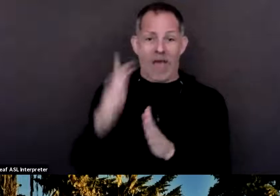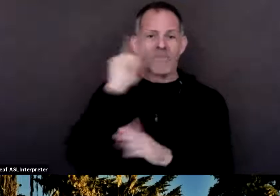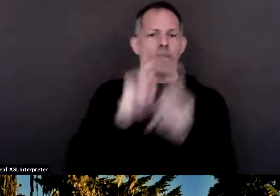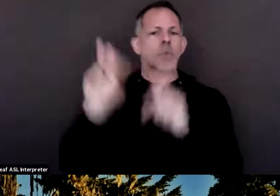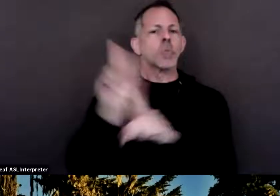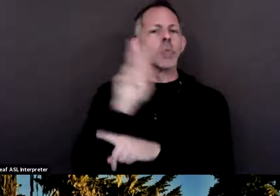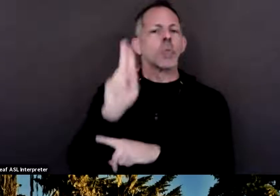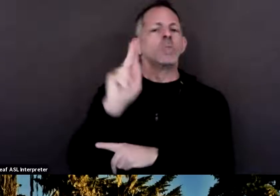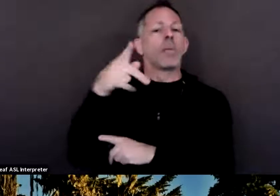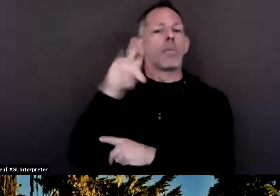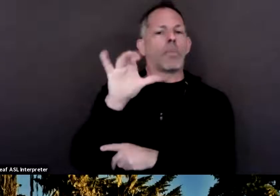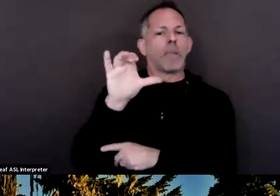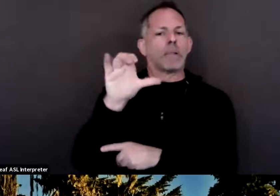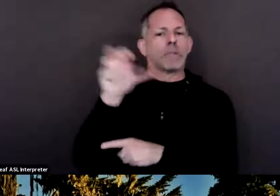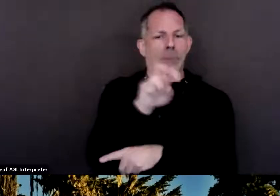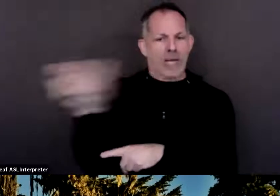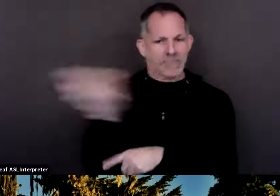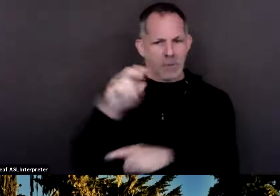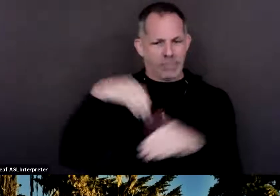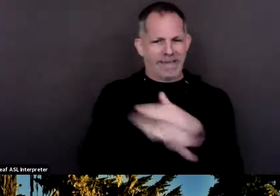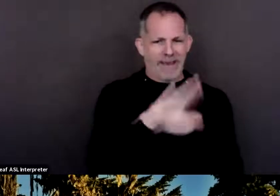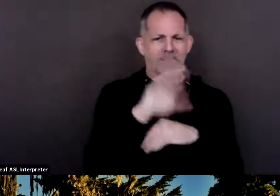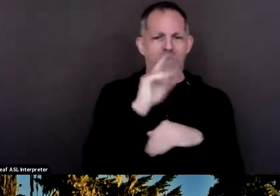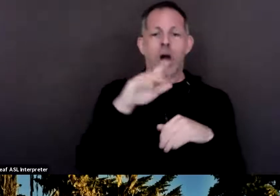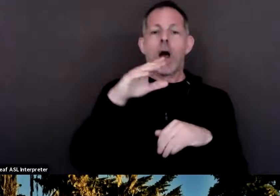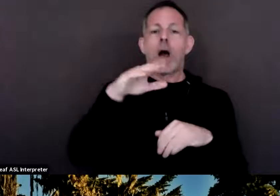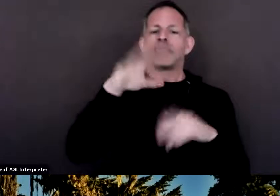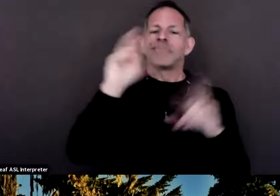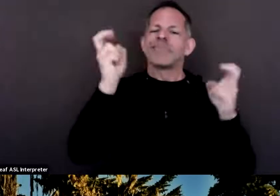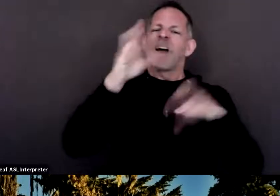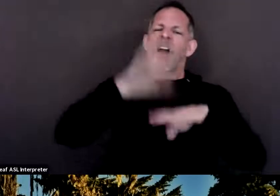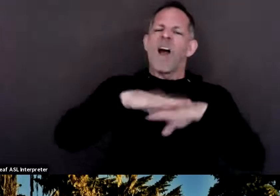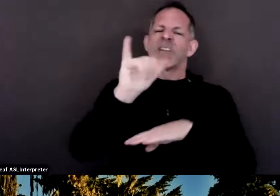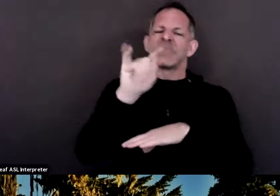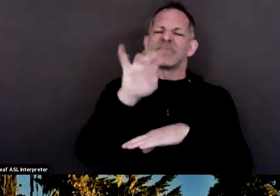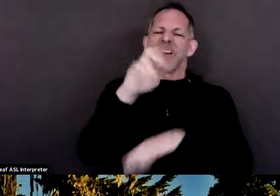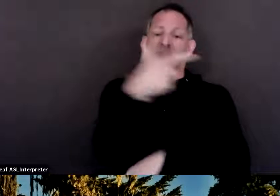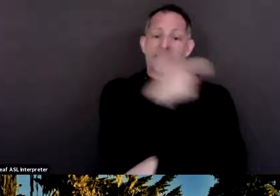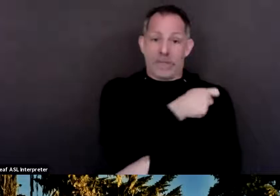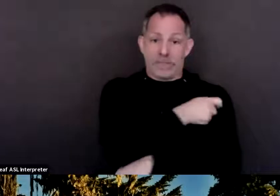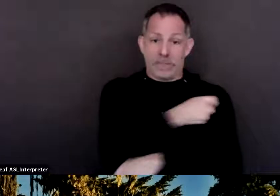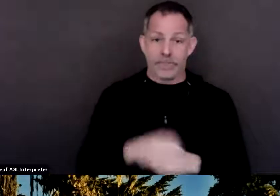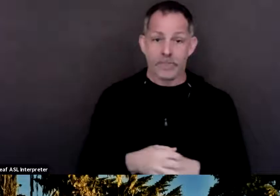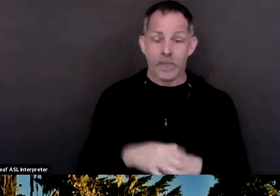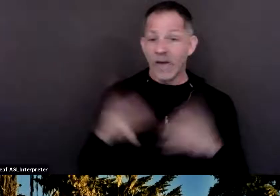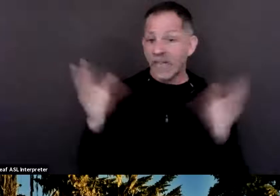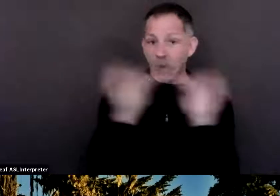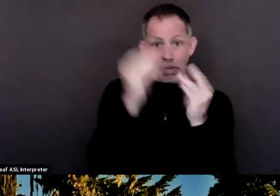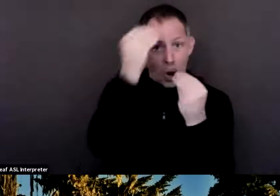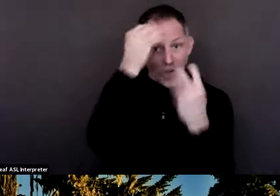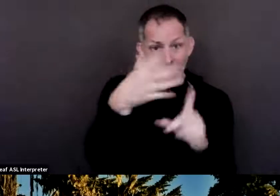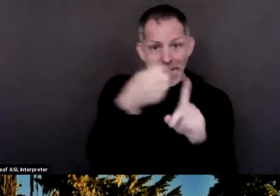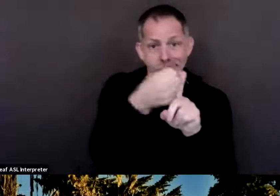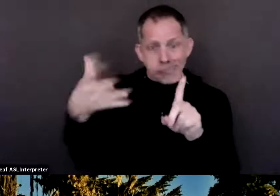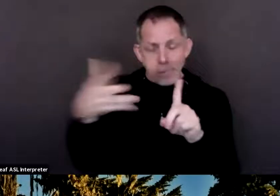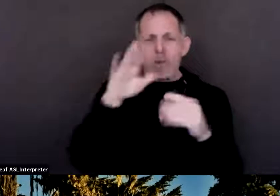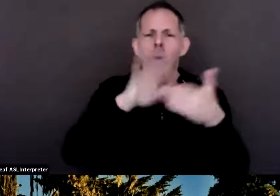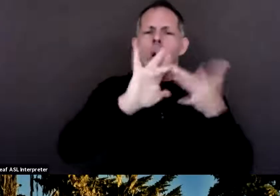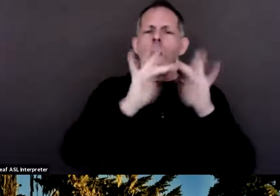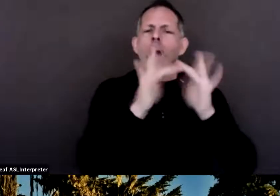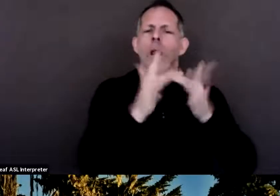we'll post a website link to how to hook up with that information from Community